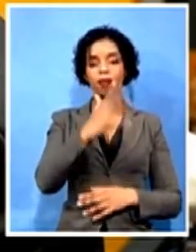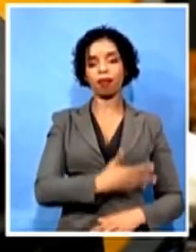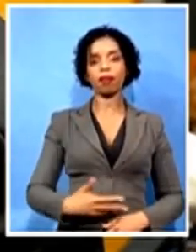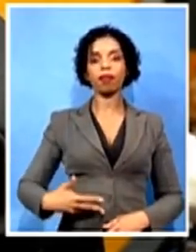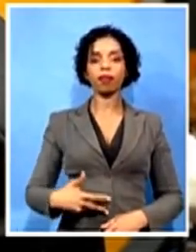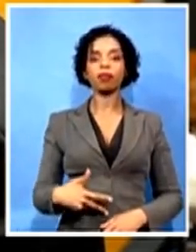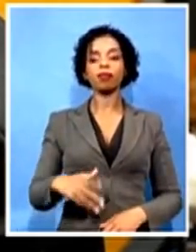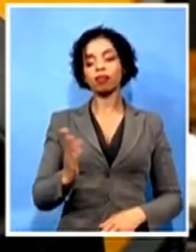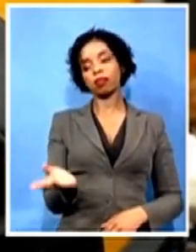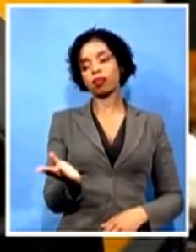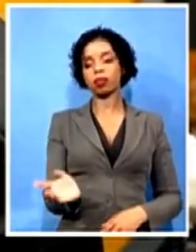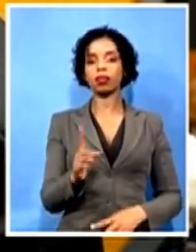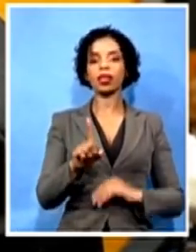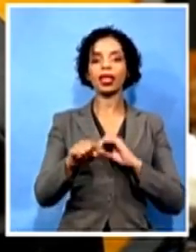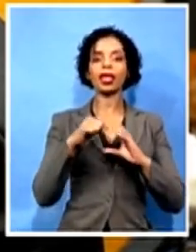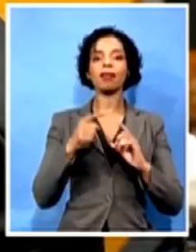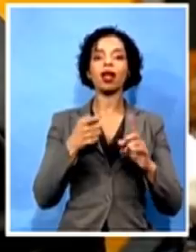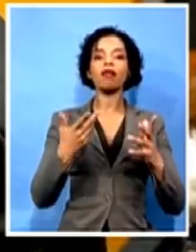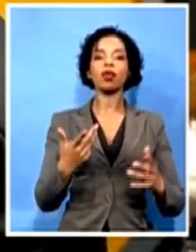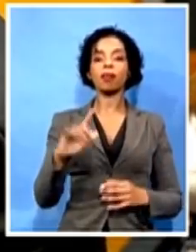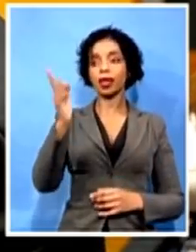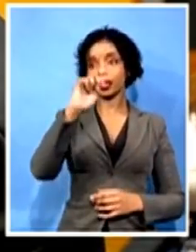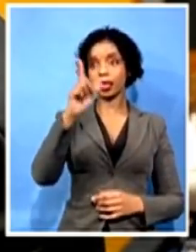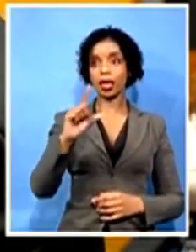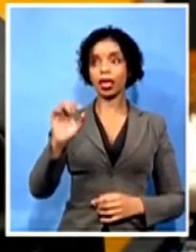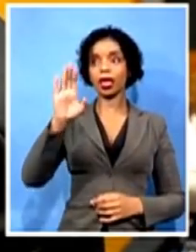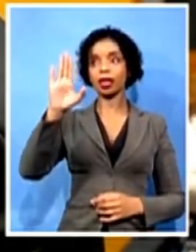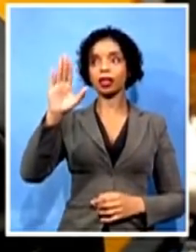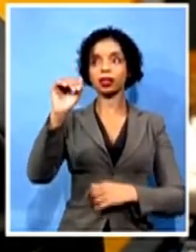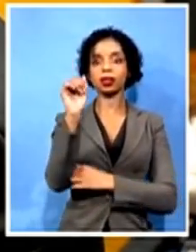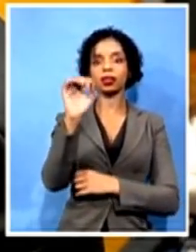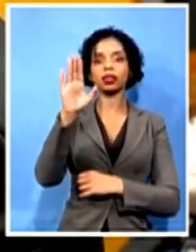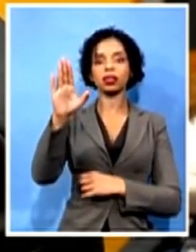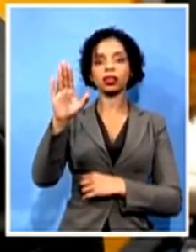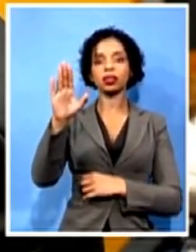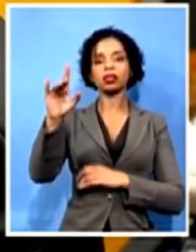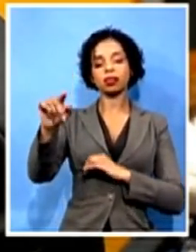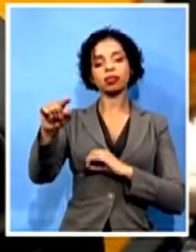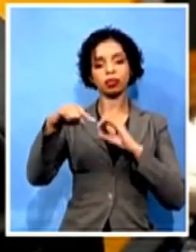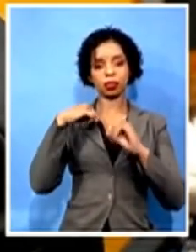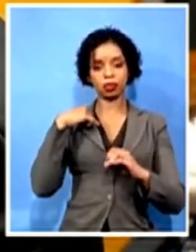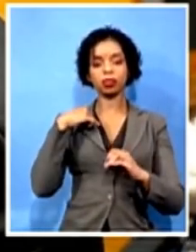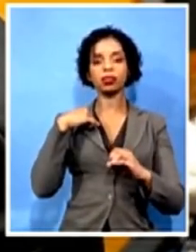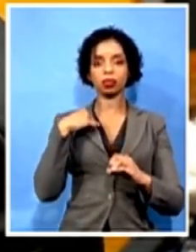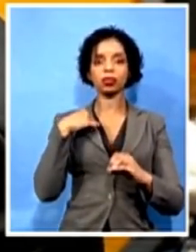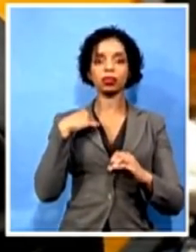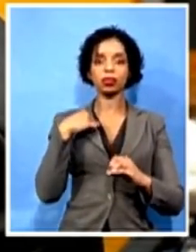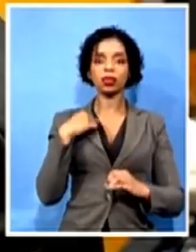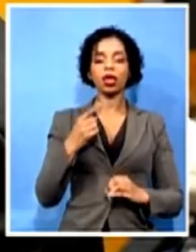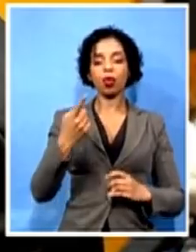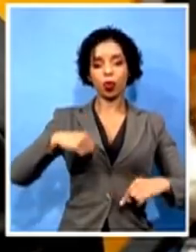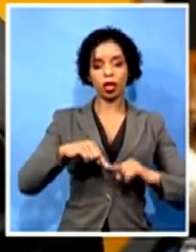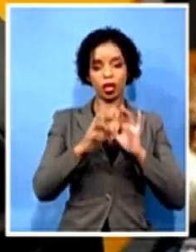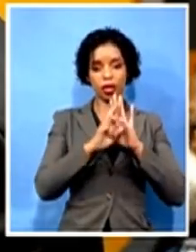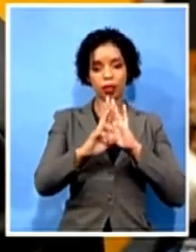Italian consulate and an email to the Italian consulate. We represent Mr. Angelo Agrizzi. Mr. Agrizzi has requested us to contact the